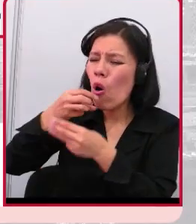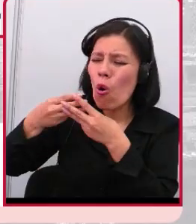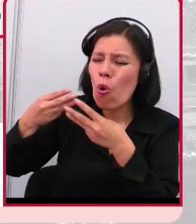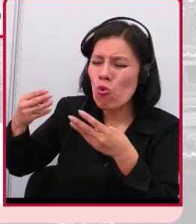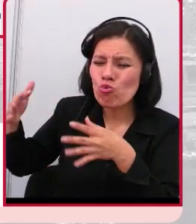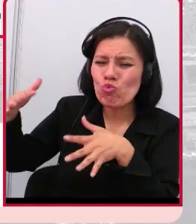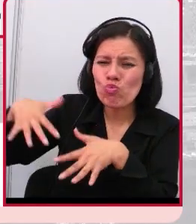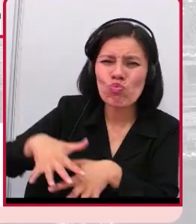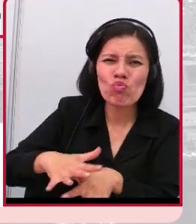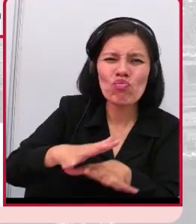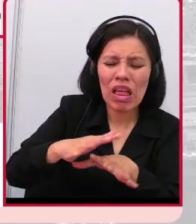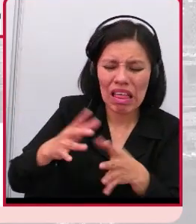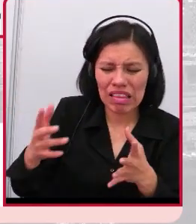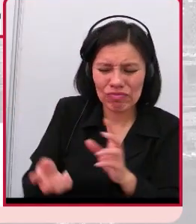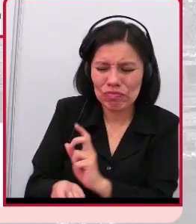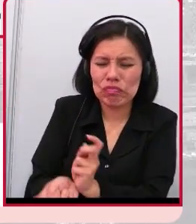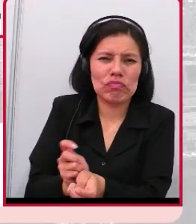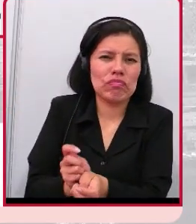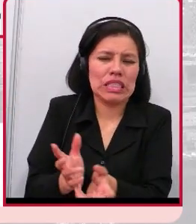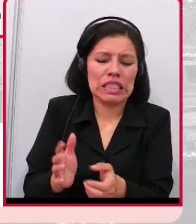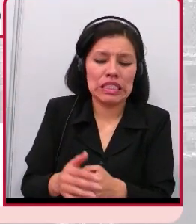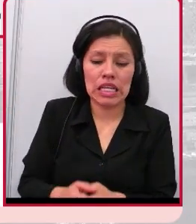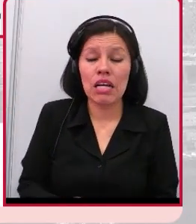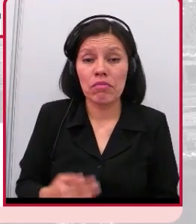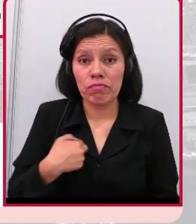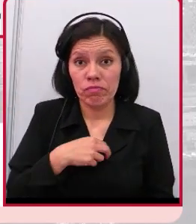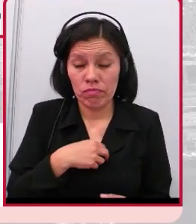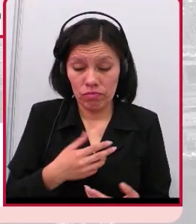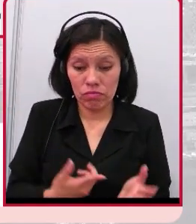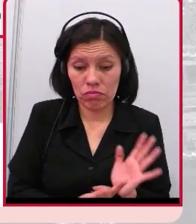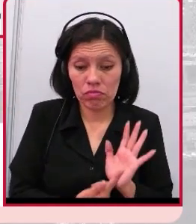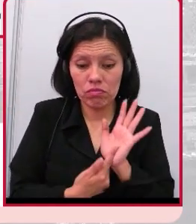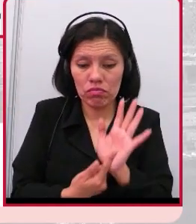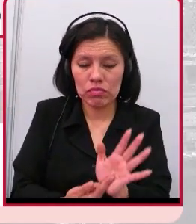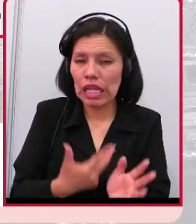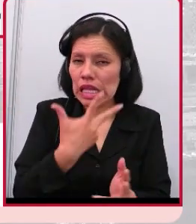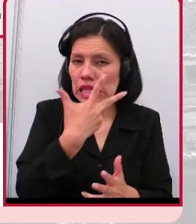entrance of meteoric water.